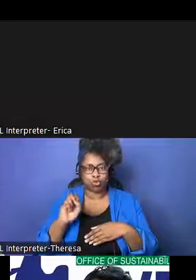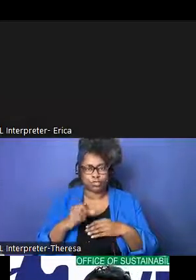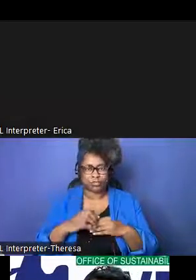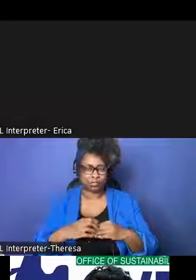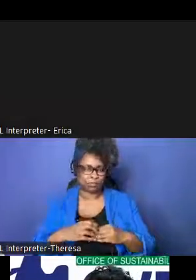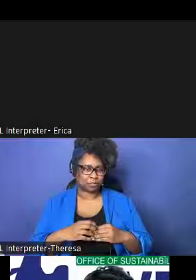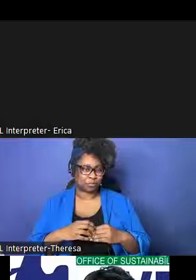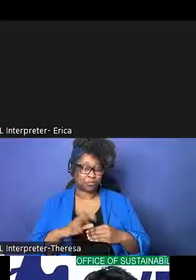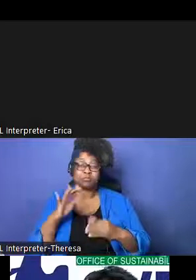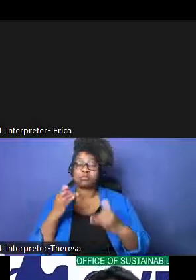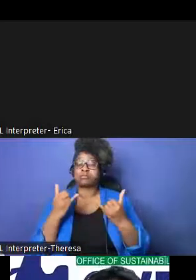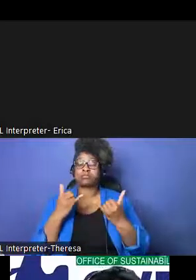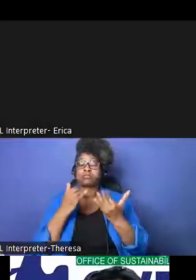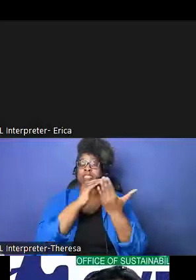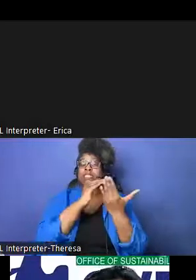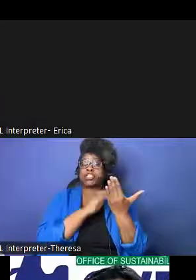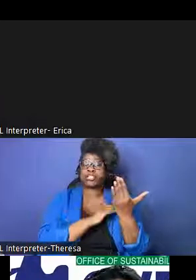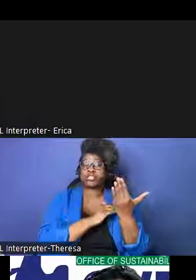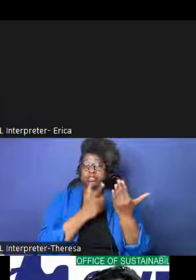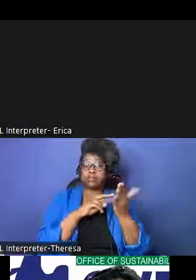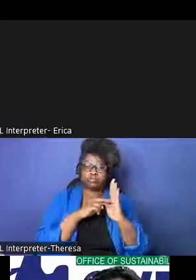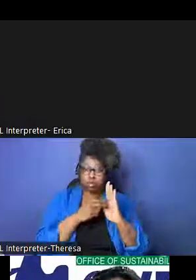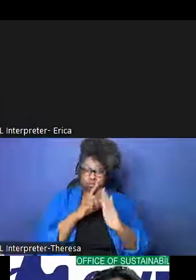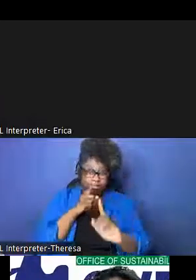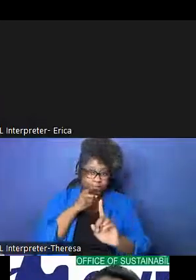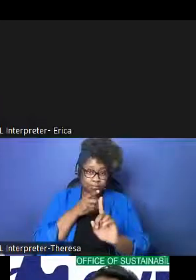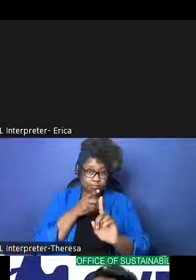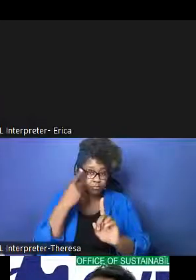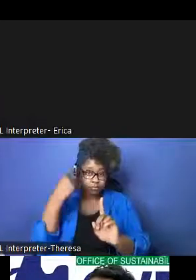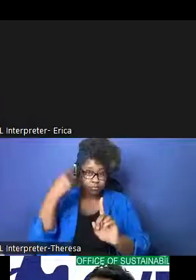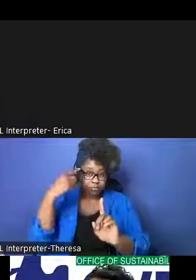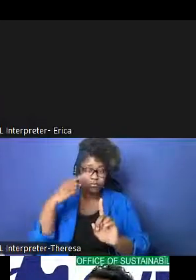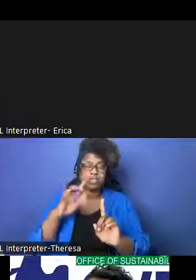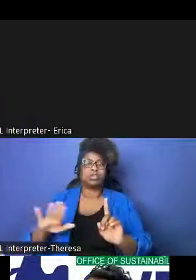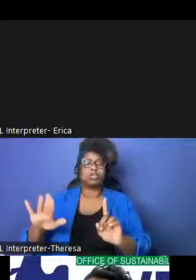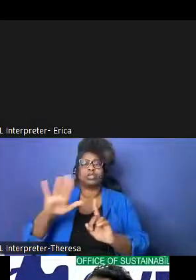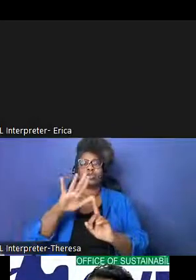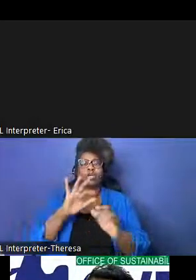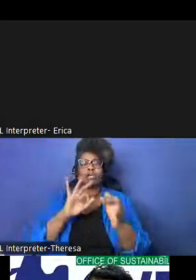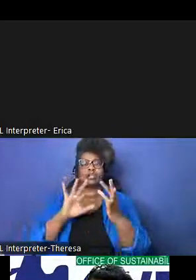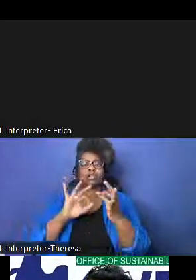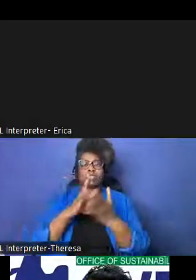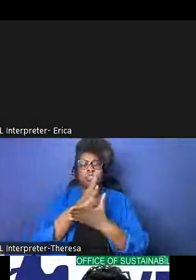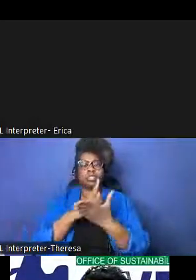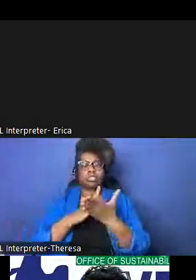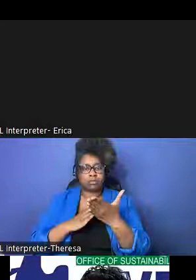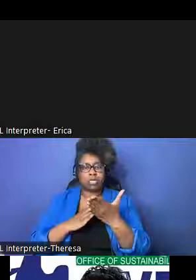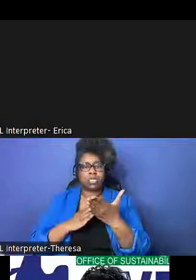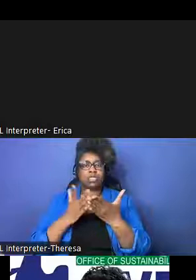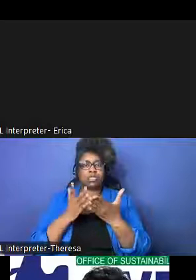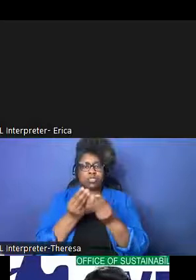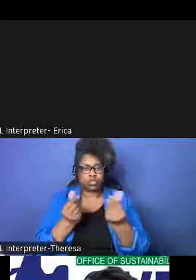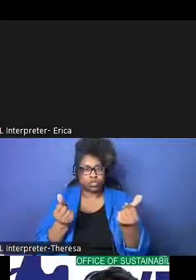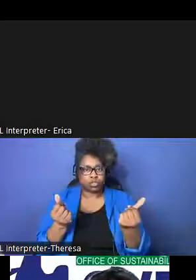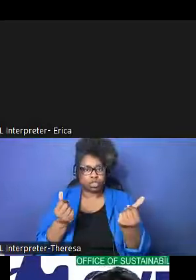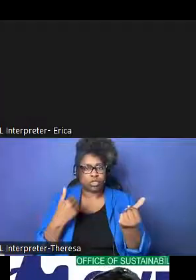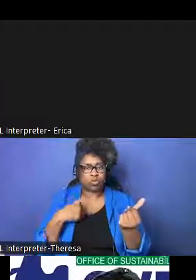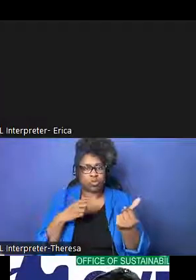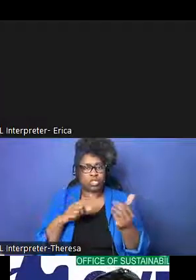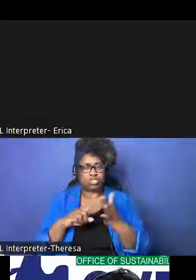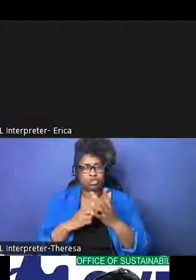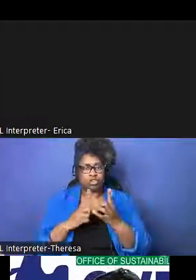So today's agenda, its core purpose is to get your input on some of the suites of solutions that we've started to